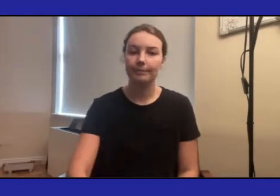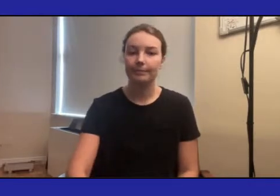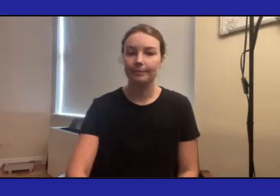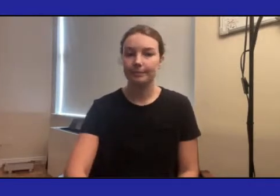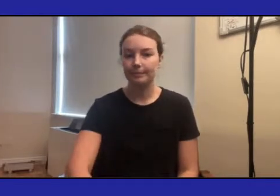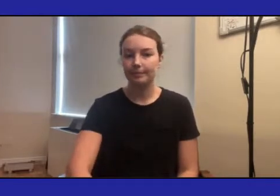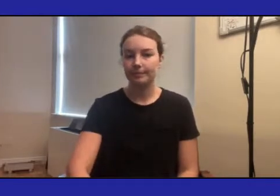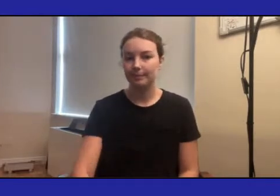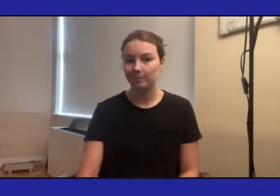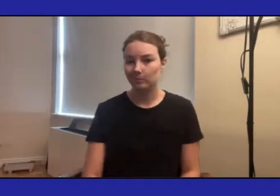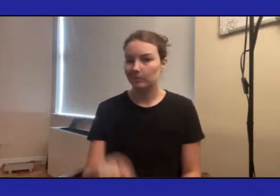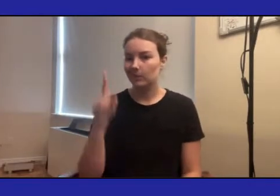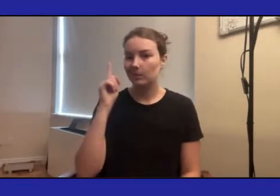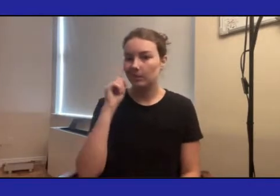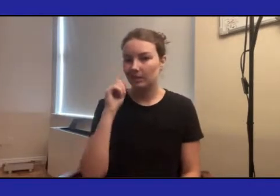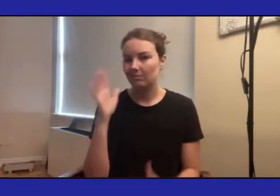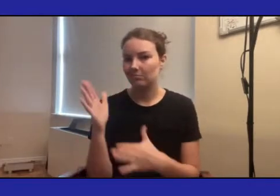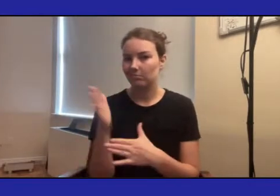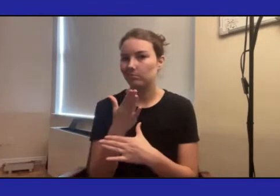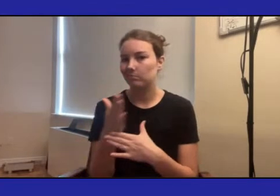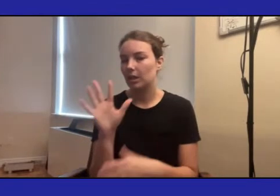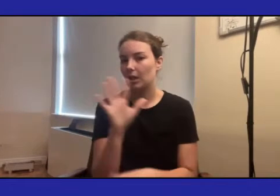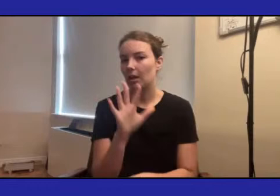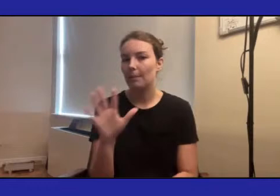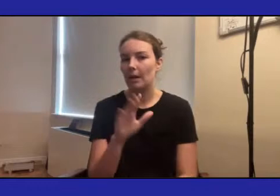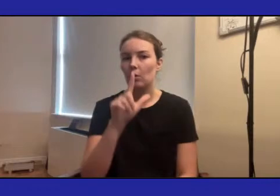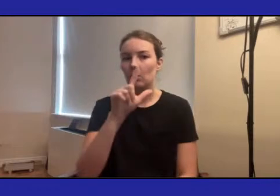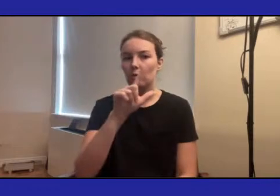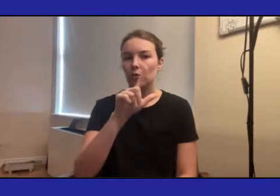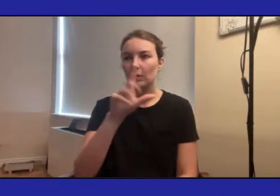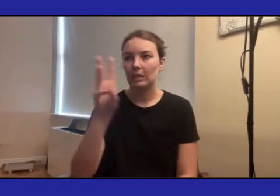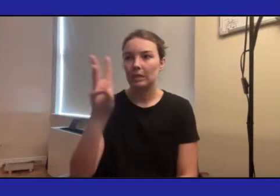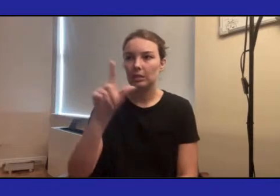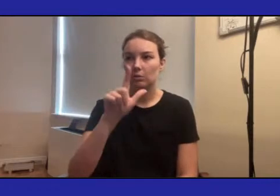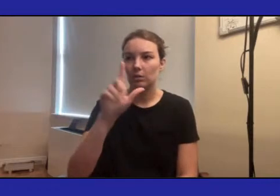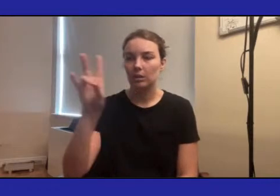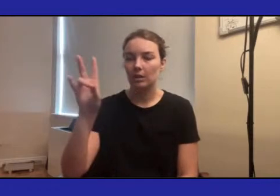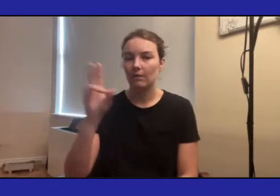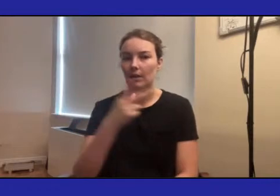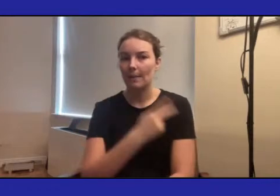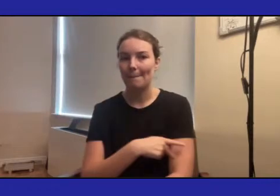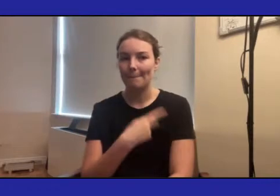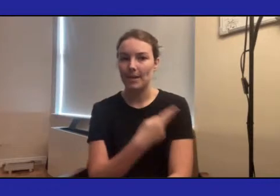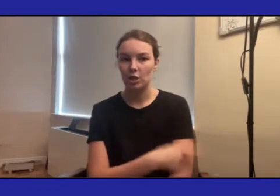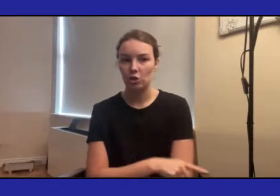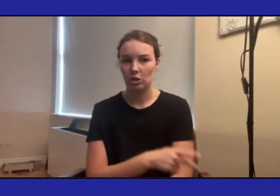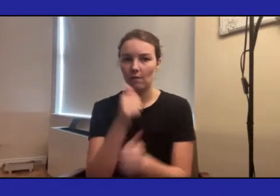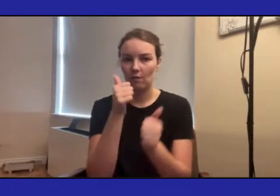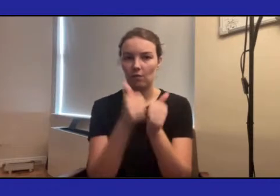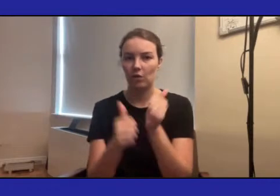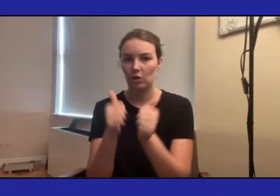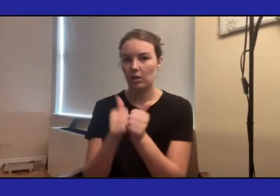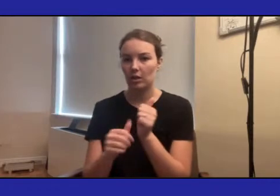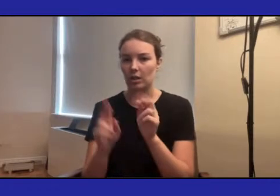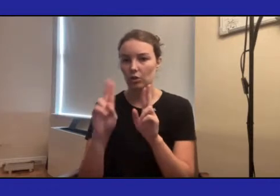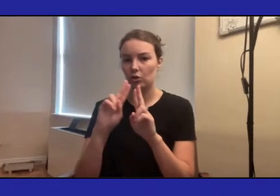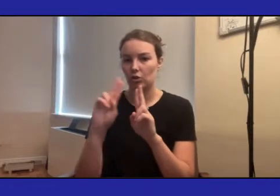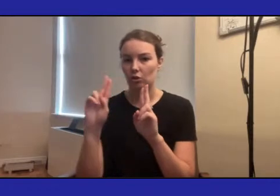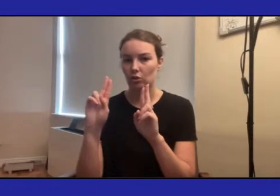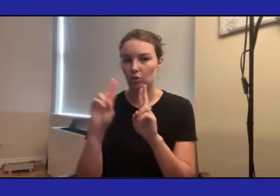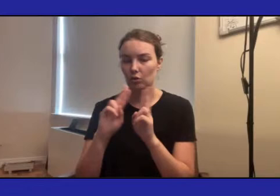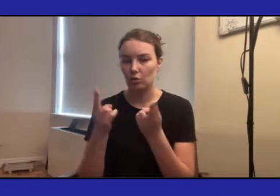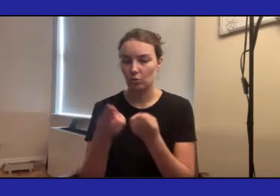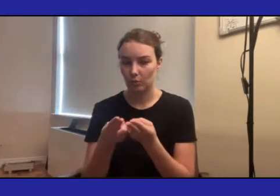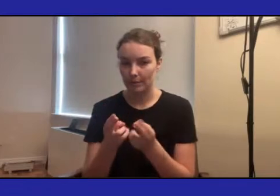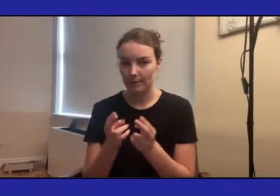it's about 26, 27 patients per unit. Per unit. Yeah, that's been my experiences with Yeah. BH. And So, is Bellevue like a